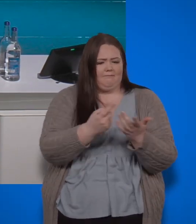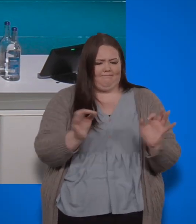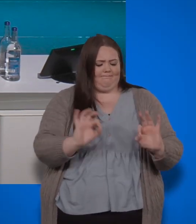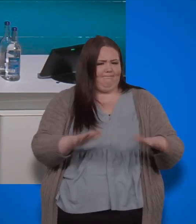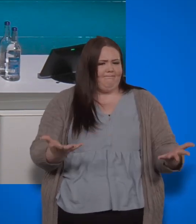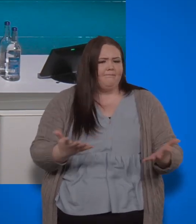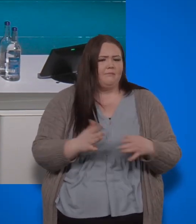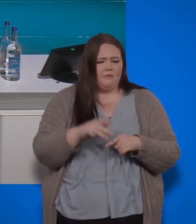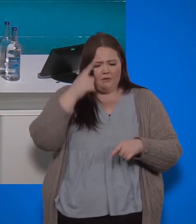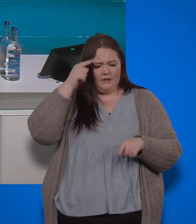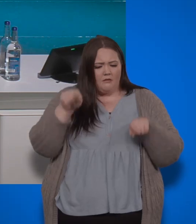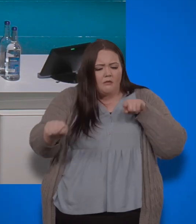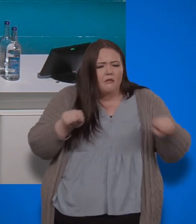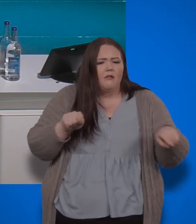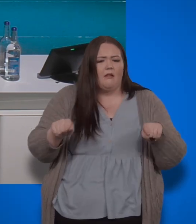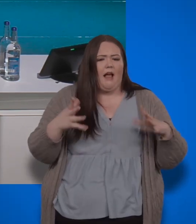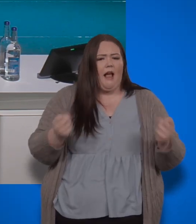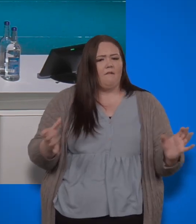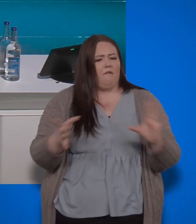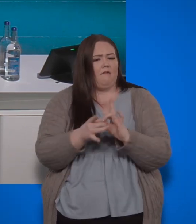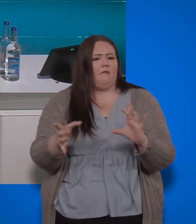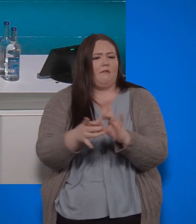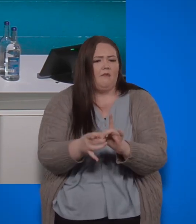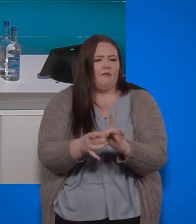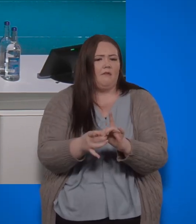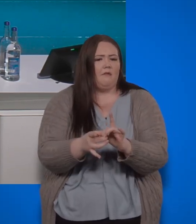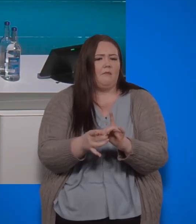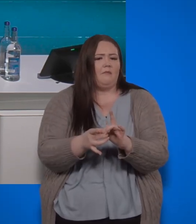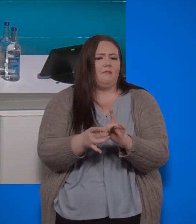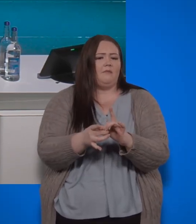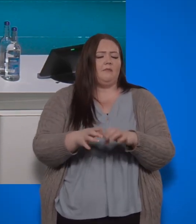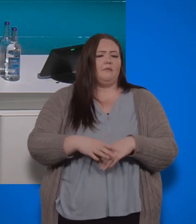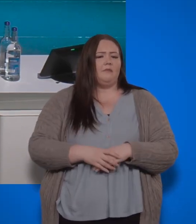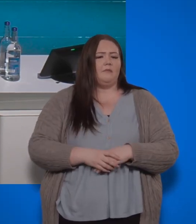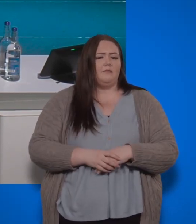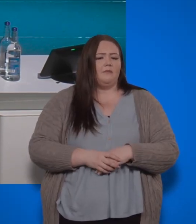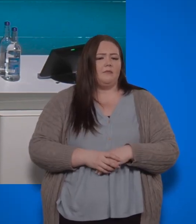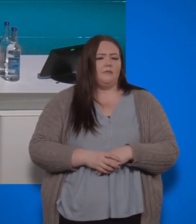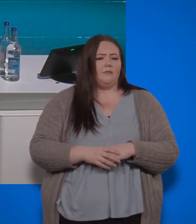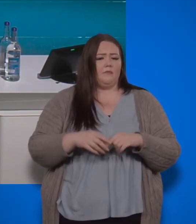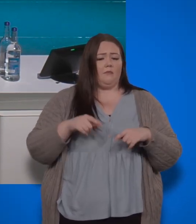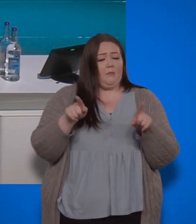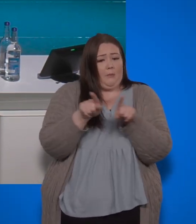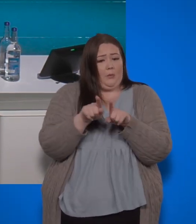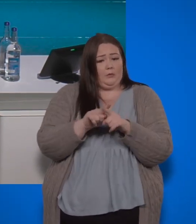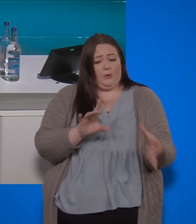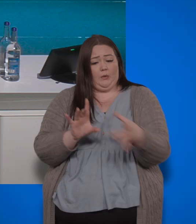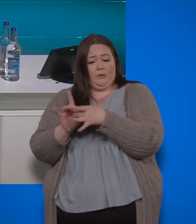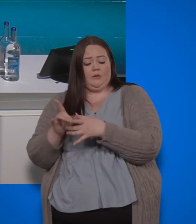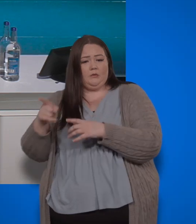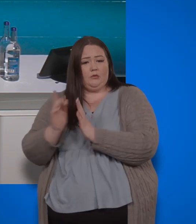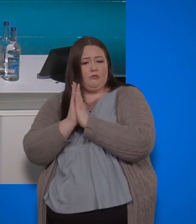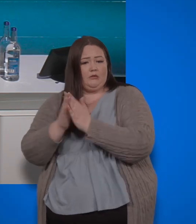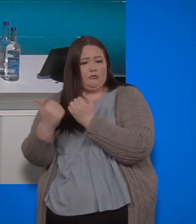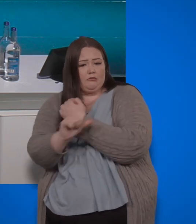that context. Do you think there's parallels between narratives like that and conversely, the mostly Christian